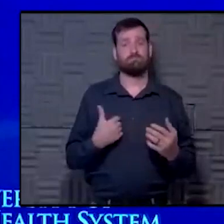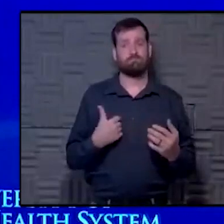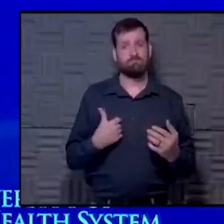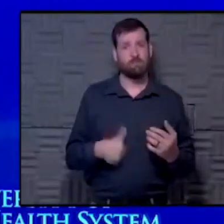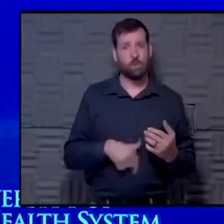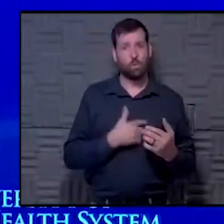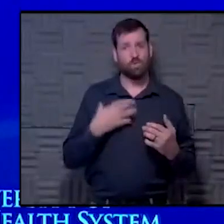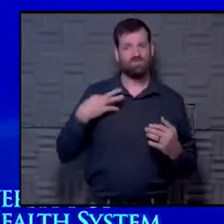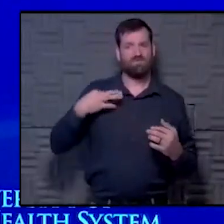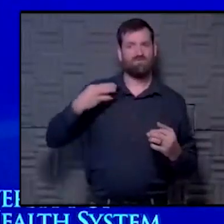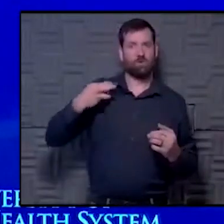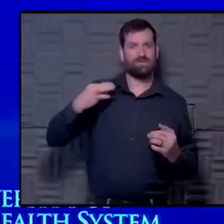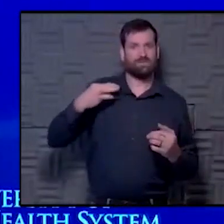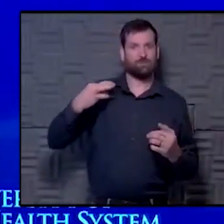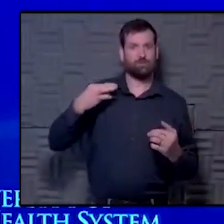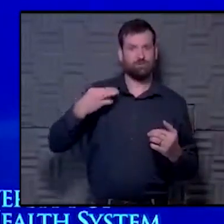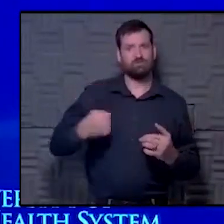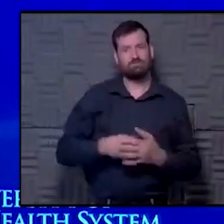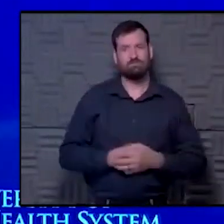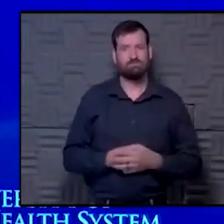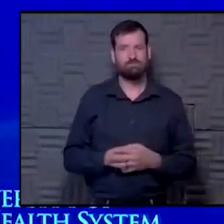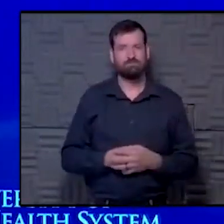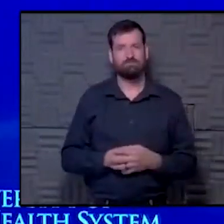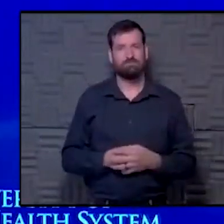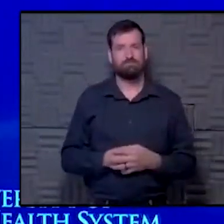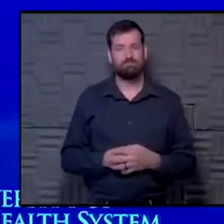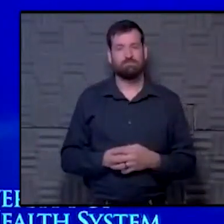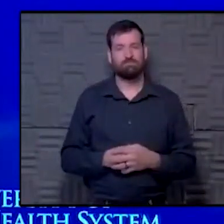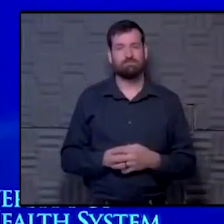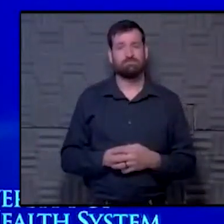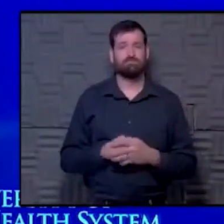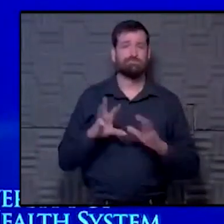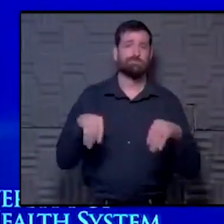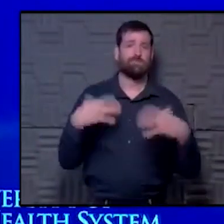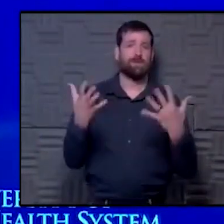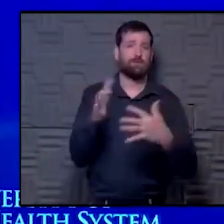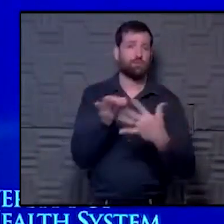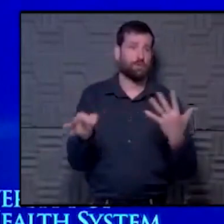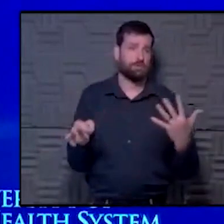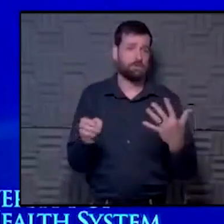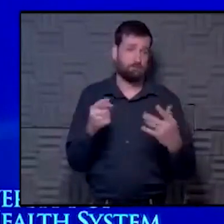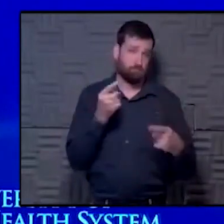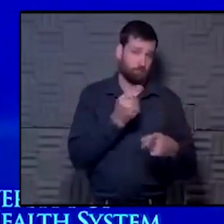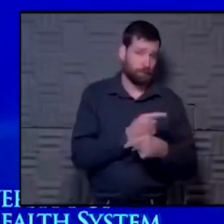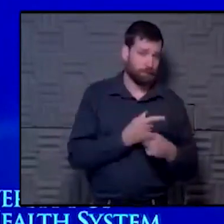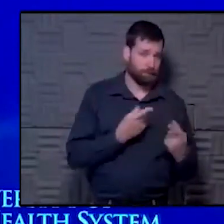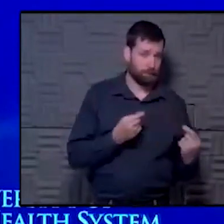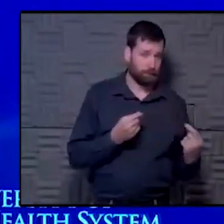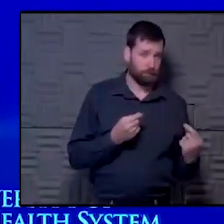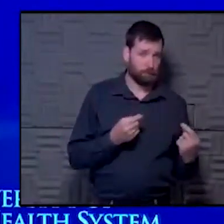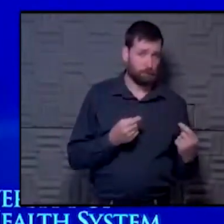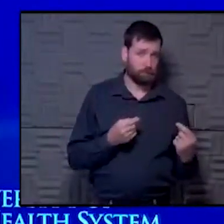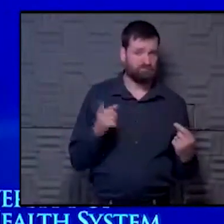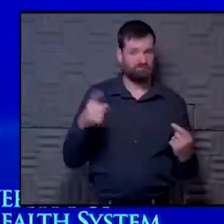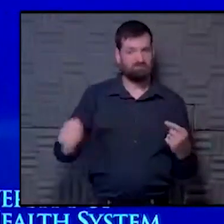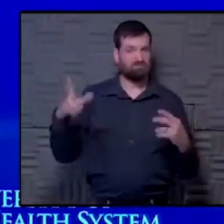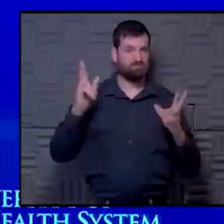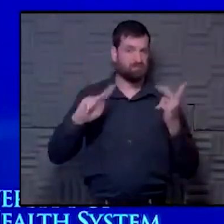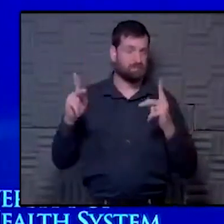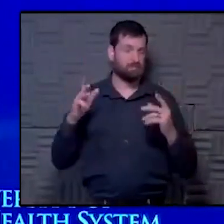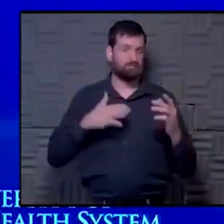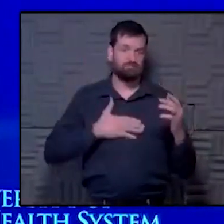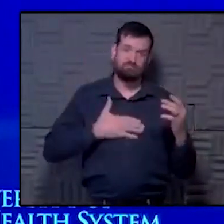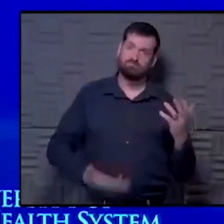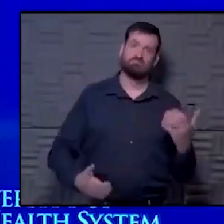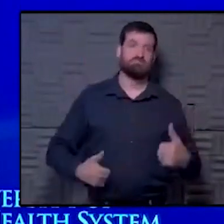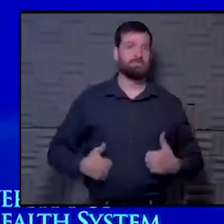all volunteers in life. Good. And we are given a choice about what is the right thing to do, because people who volunteer and give their